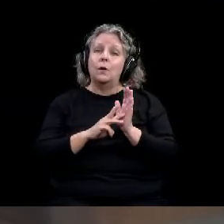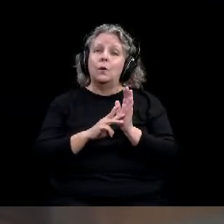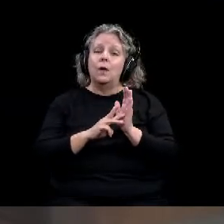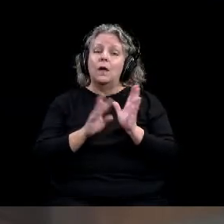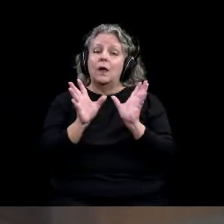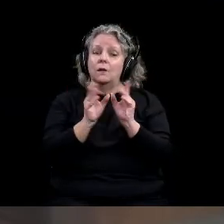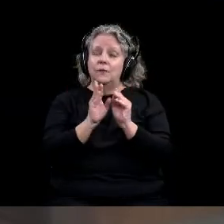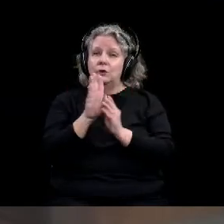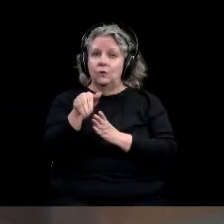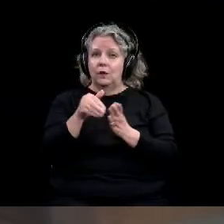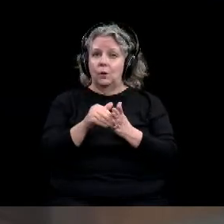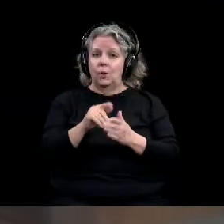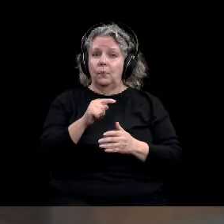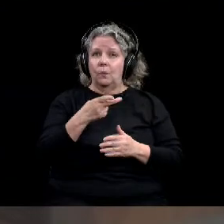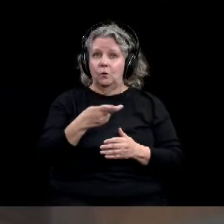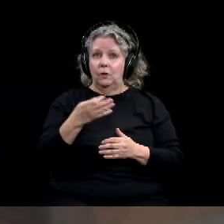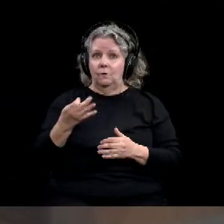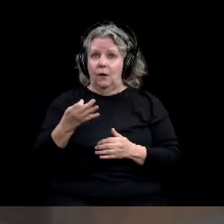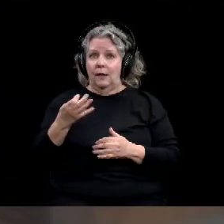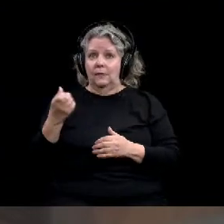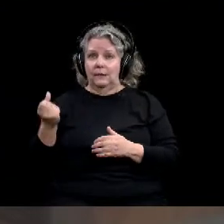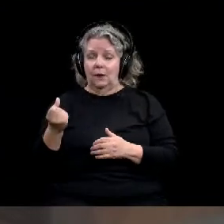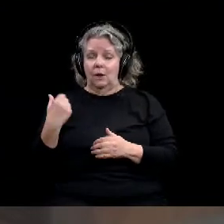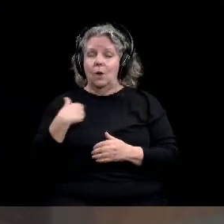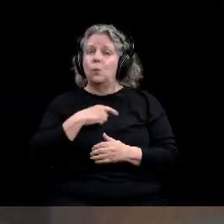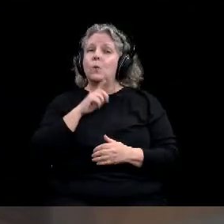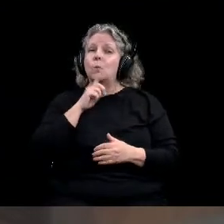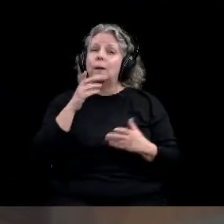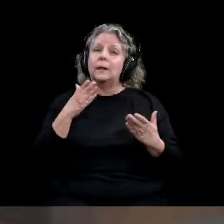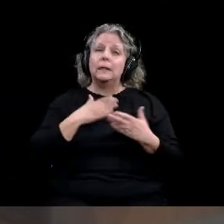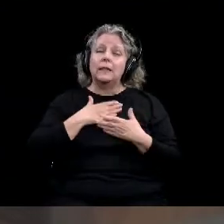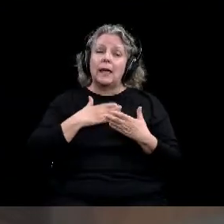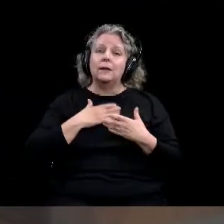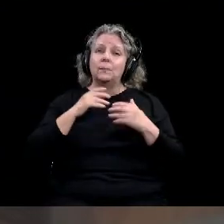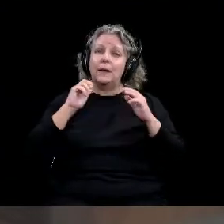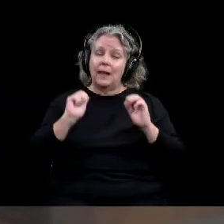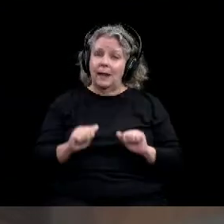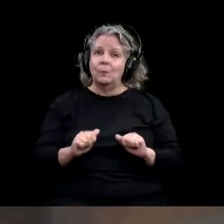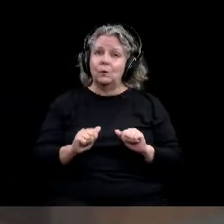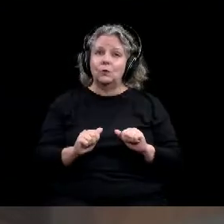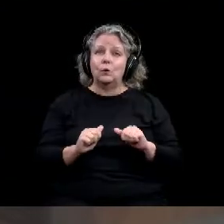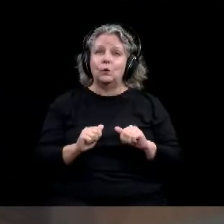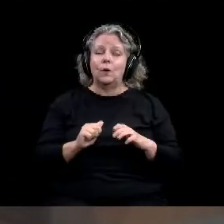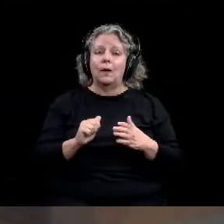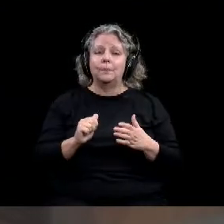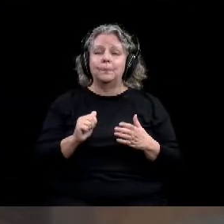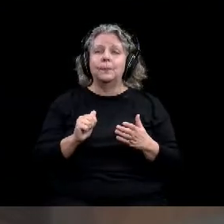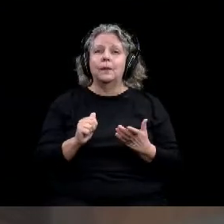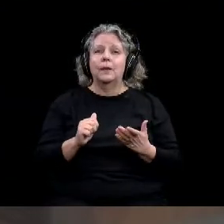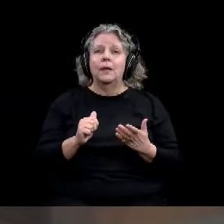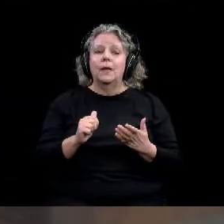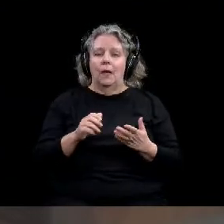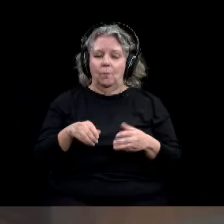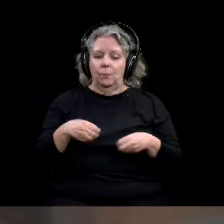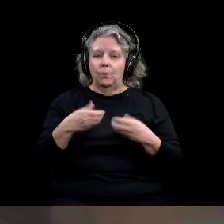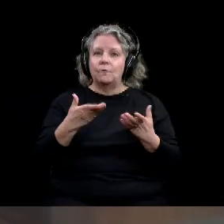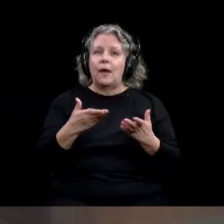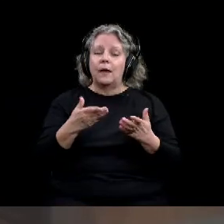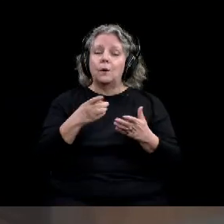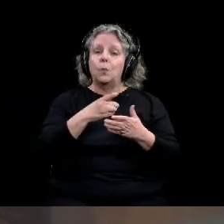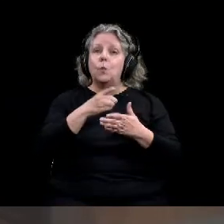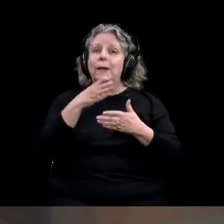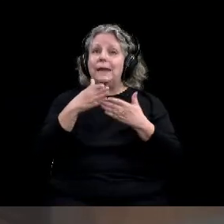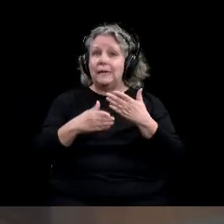to make a weekend clinic day available for those who are unable to make it during the normal work week. We did not open a